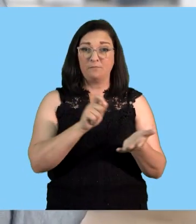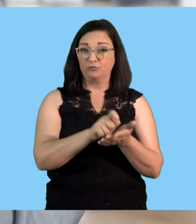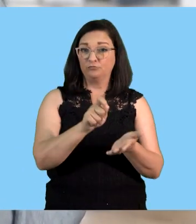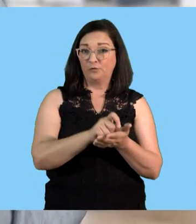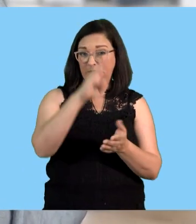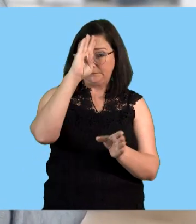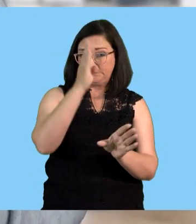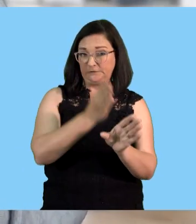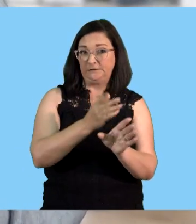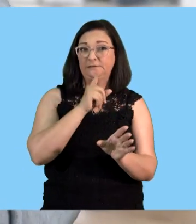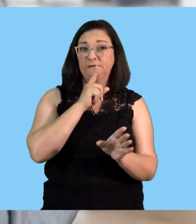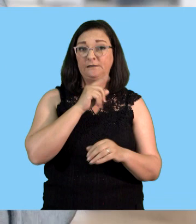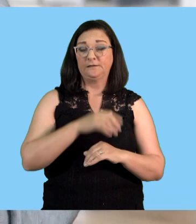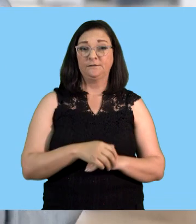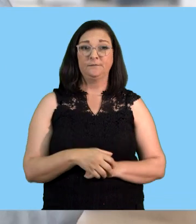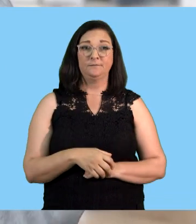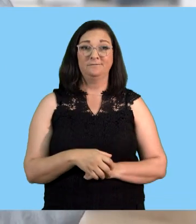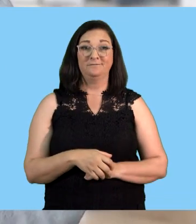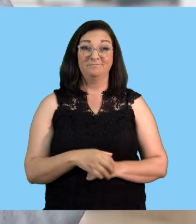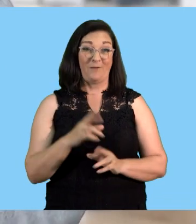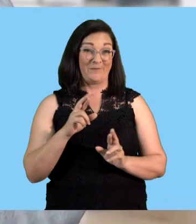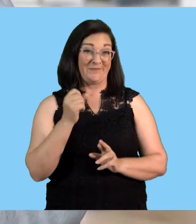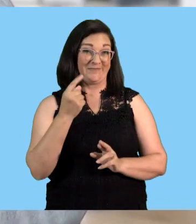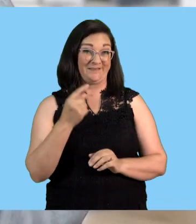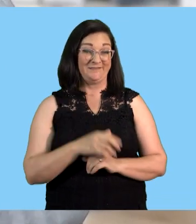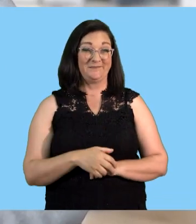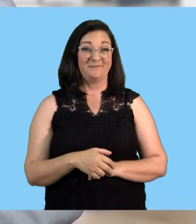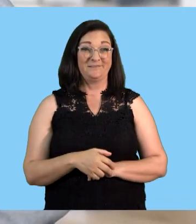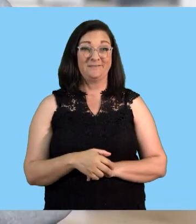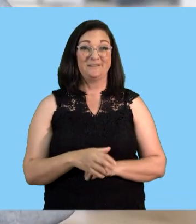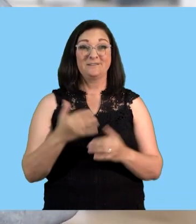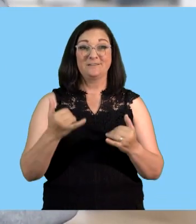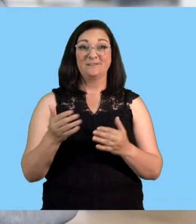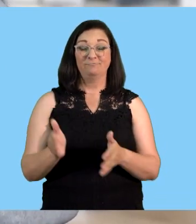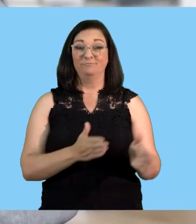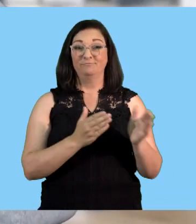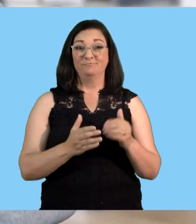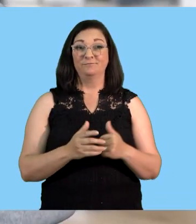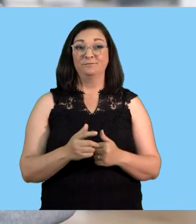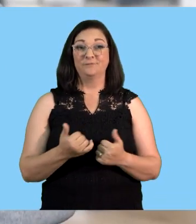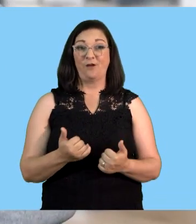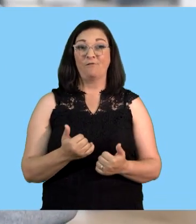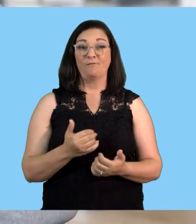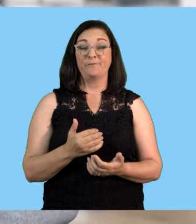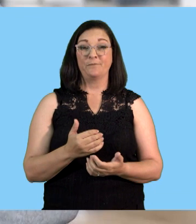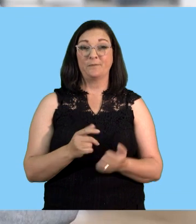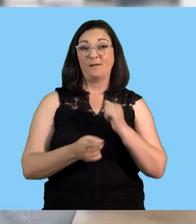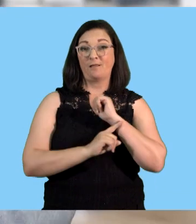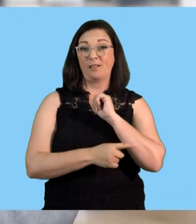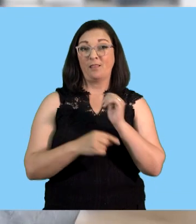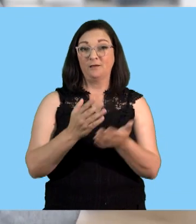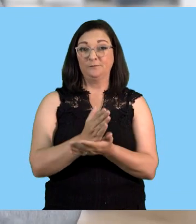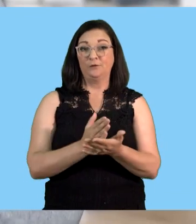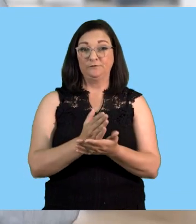maybe writing these psychometric tests. Hope you understand. Now we move on to the last part of